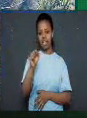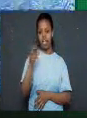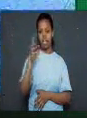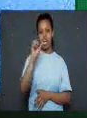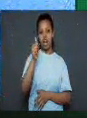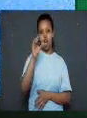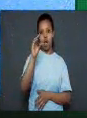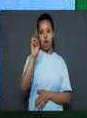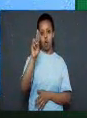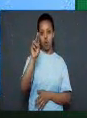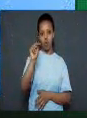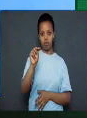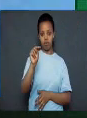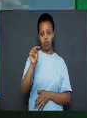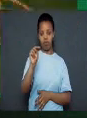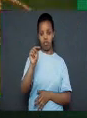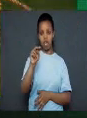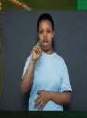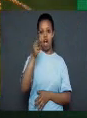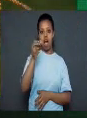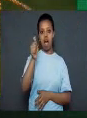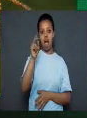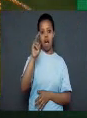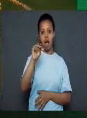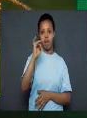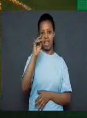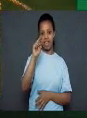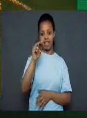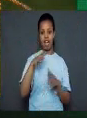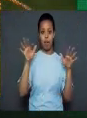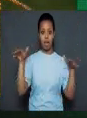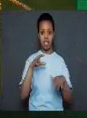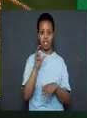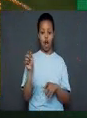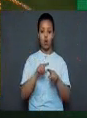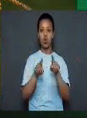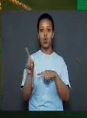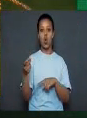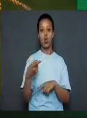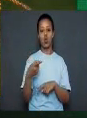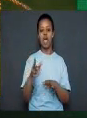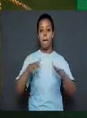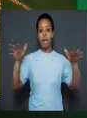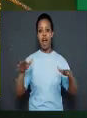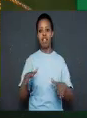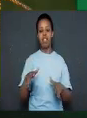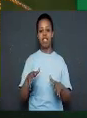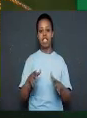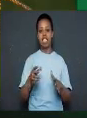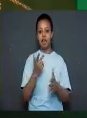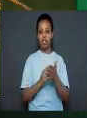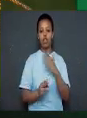raccoons, hummingbirds, and various species of insects are found in a